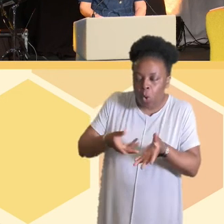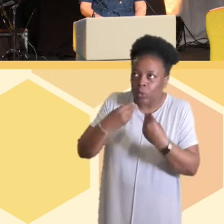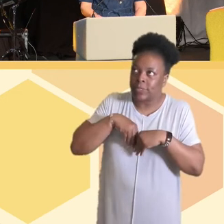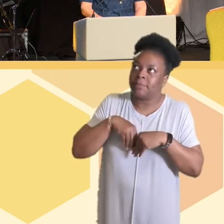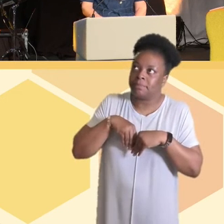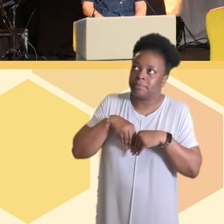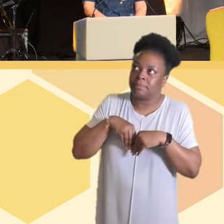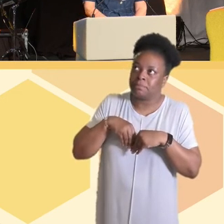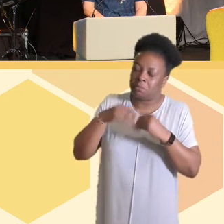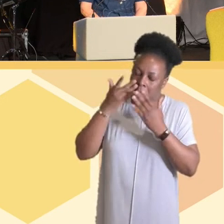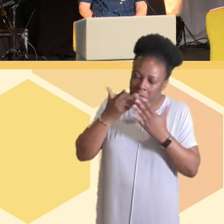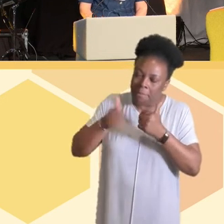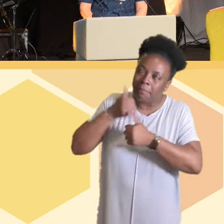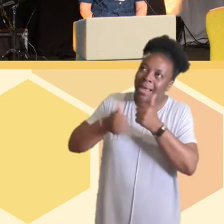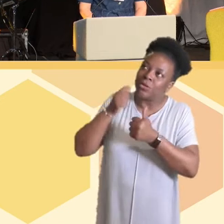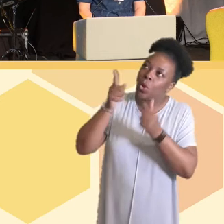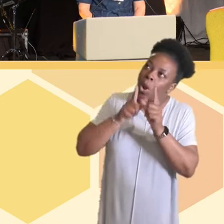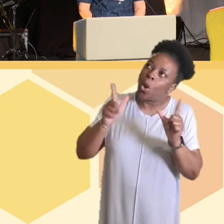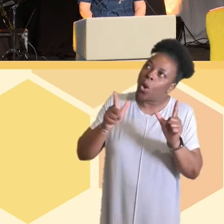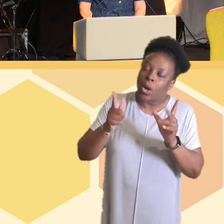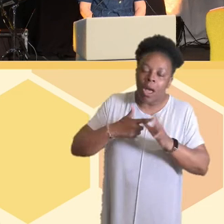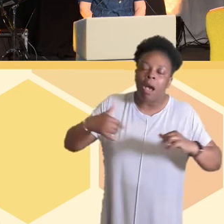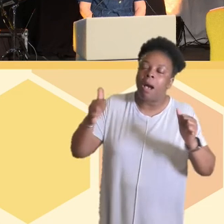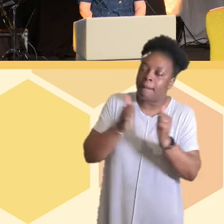We bless you, Lord. Amen.